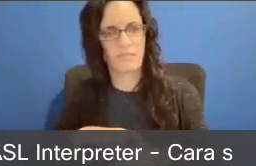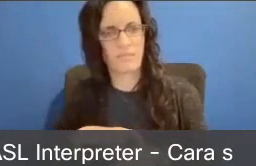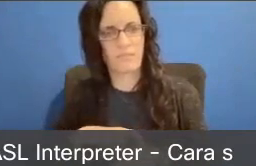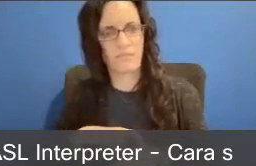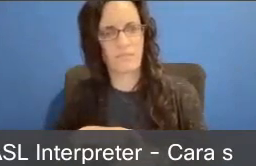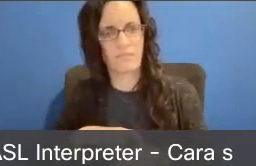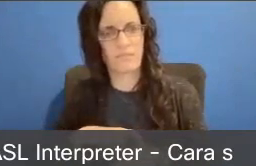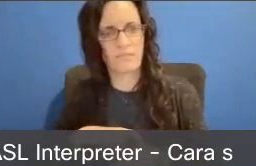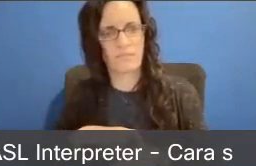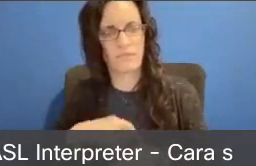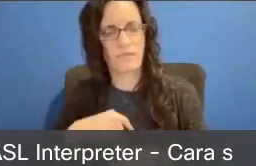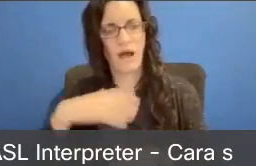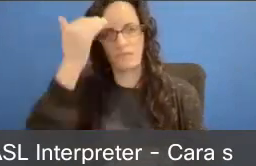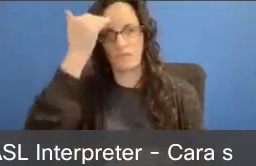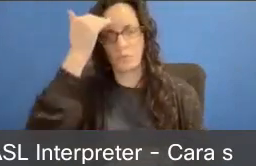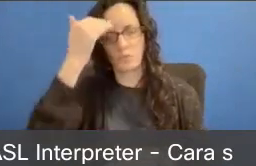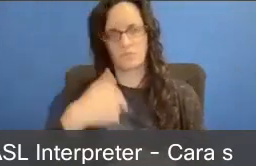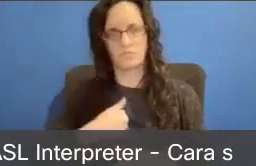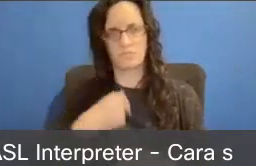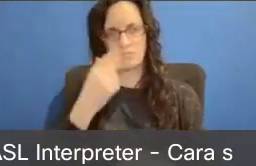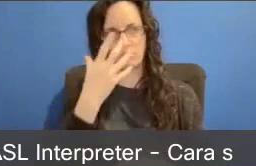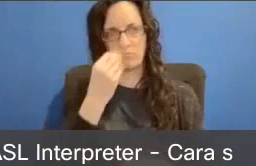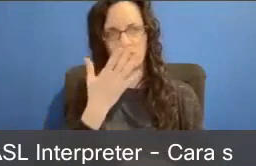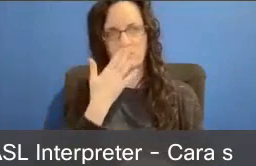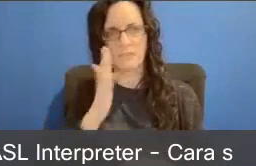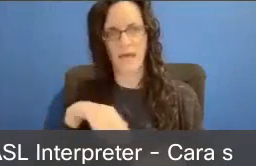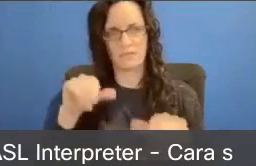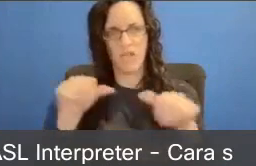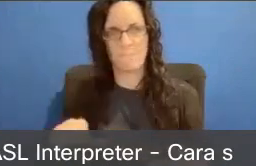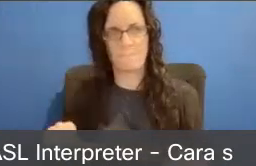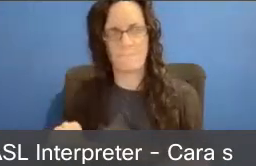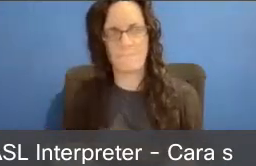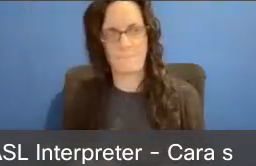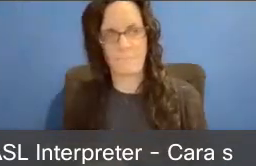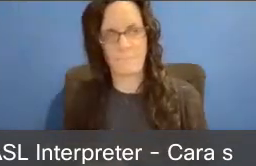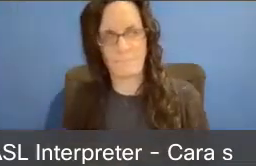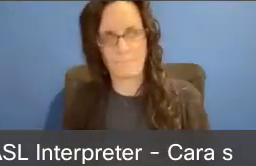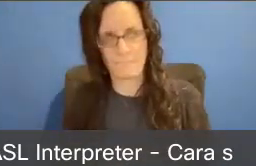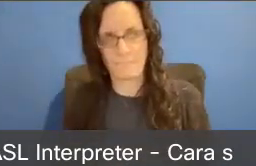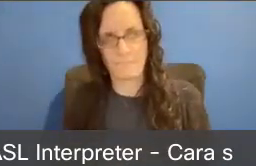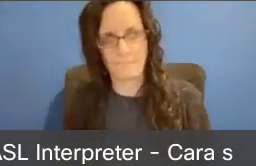I knew that I was pretty bad. Sitting with someone.